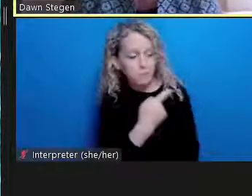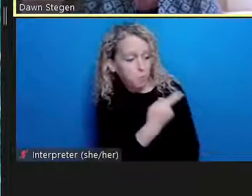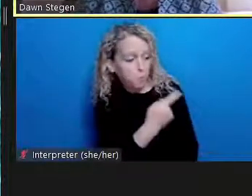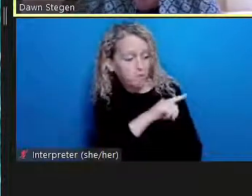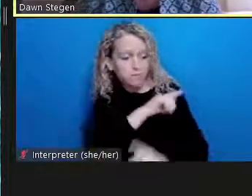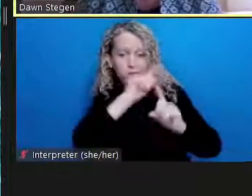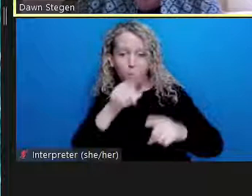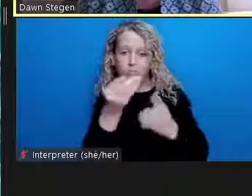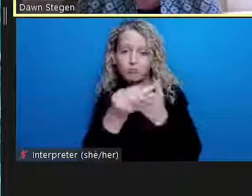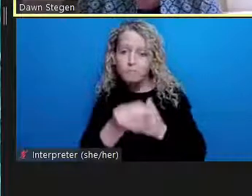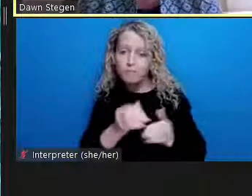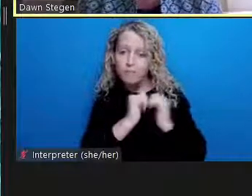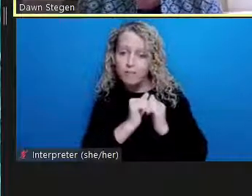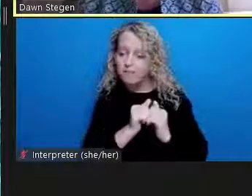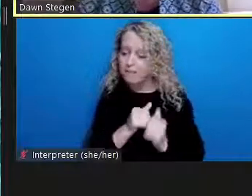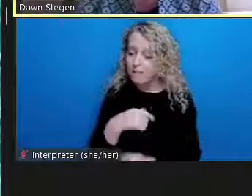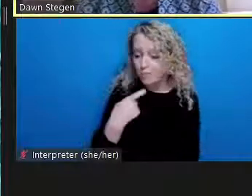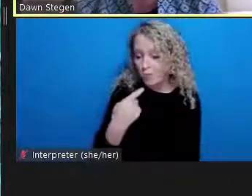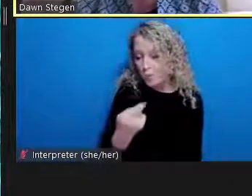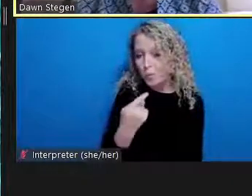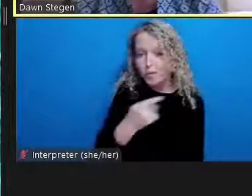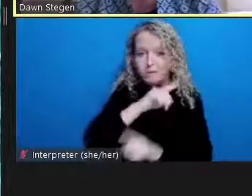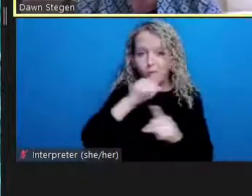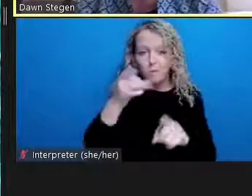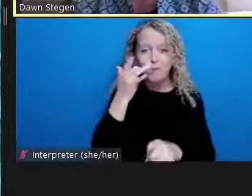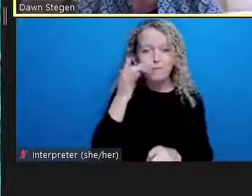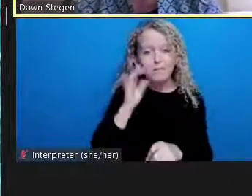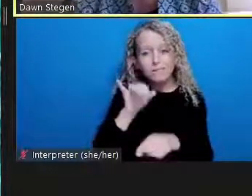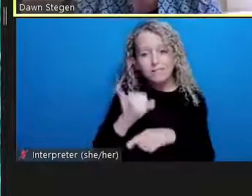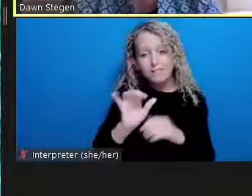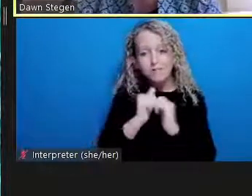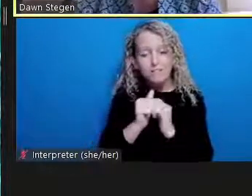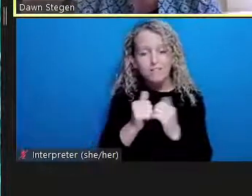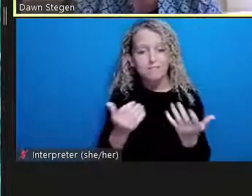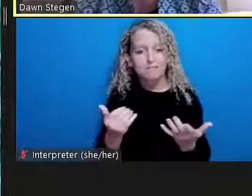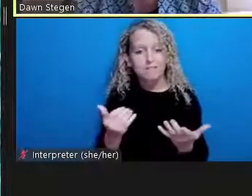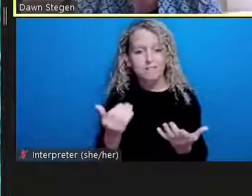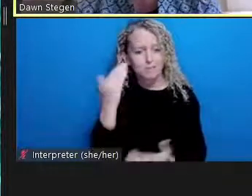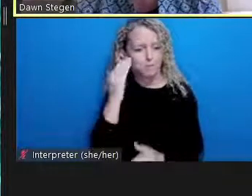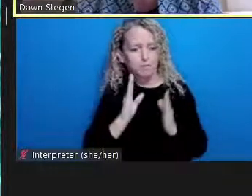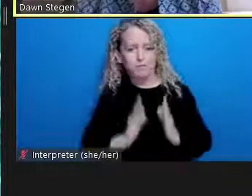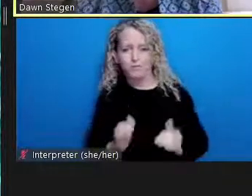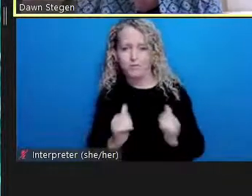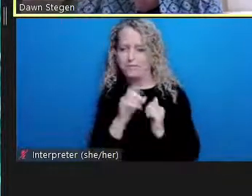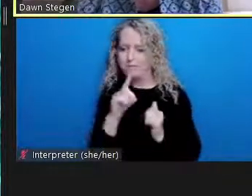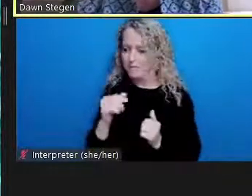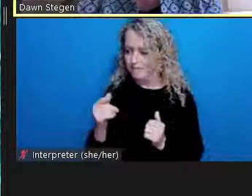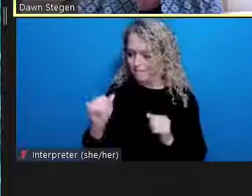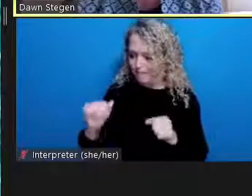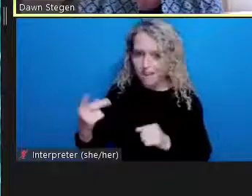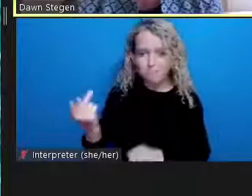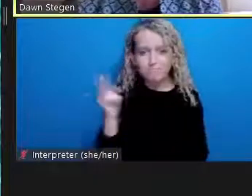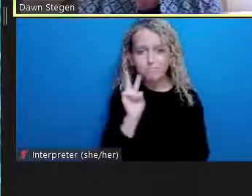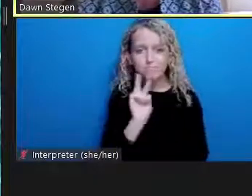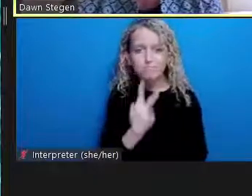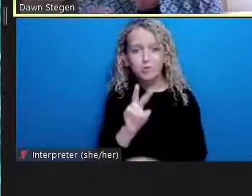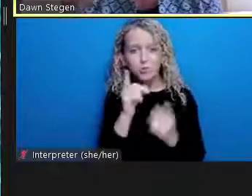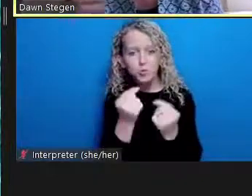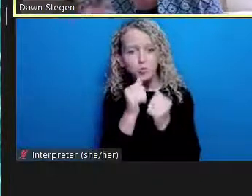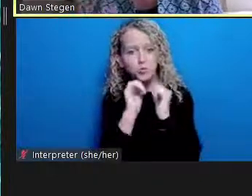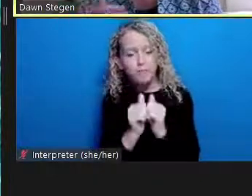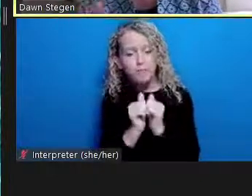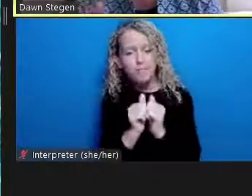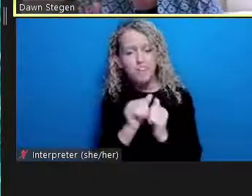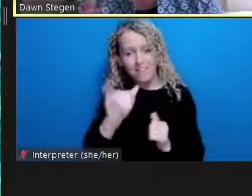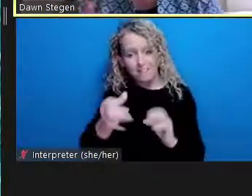stay in this hotel together? And this number is only going to grow. We talk about, and we